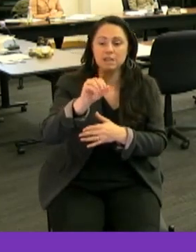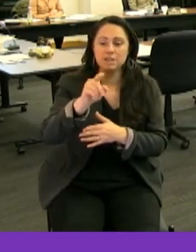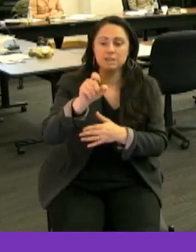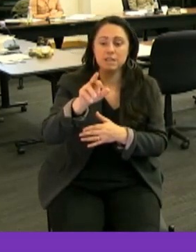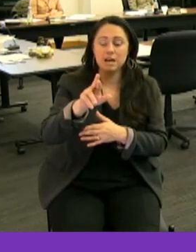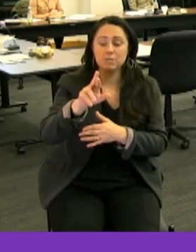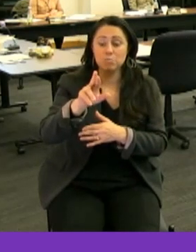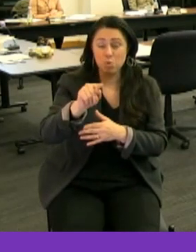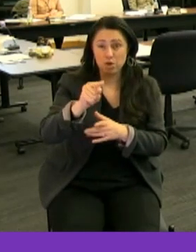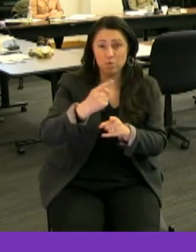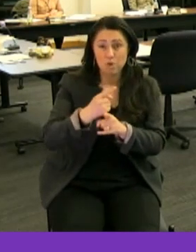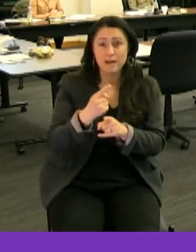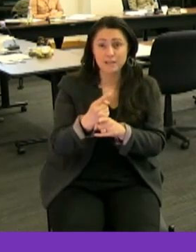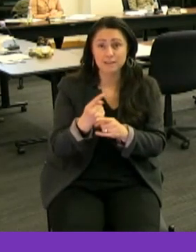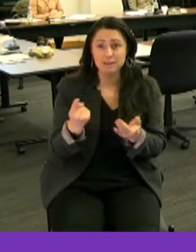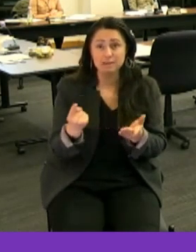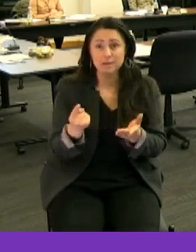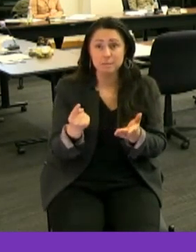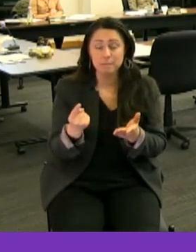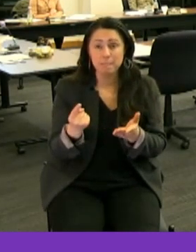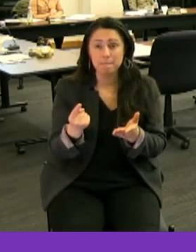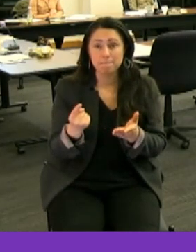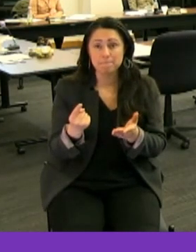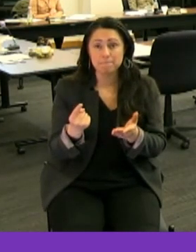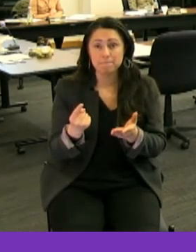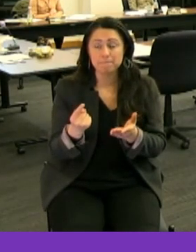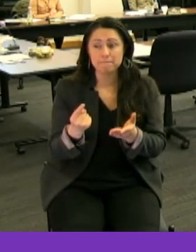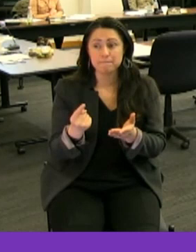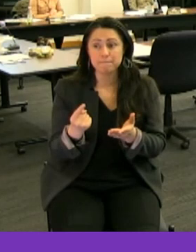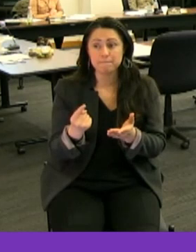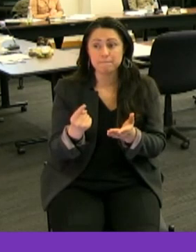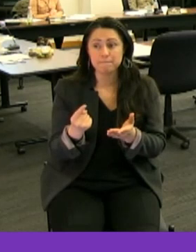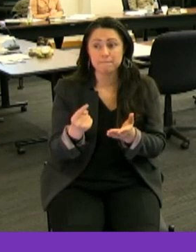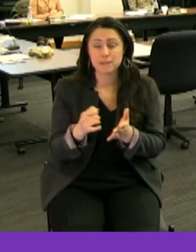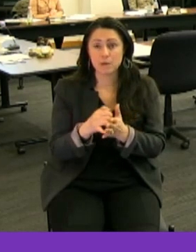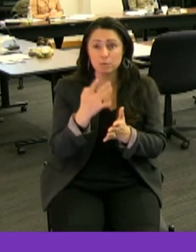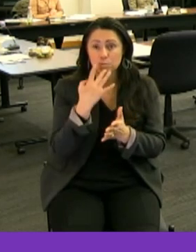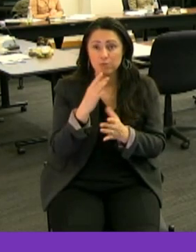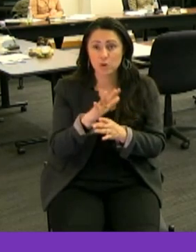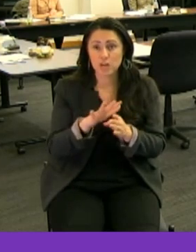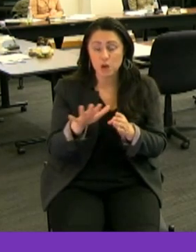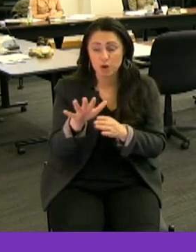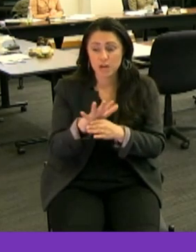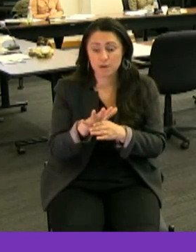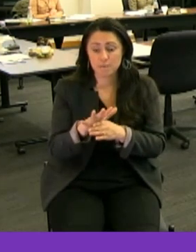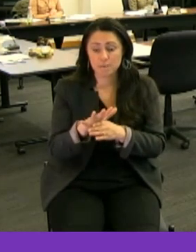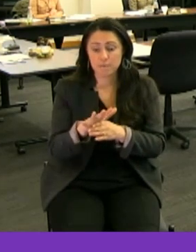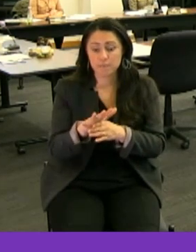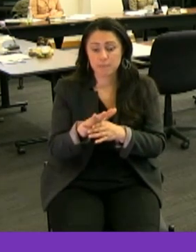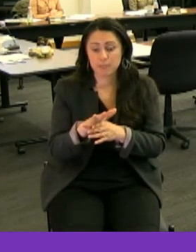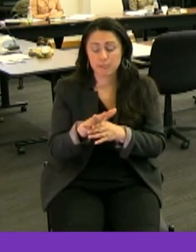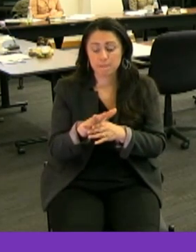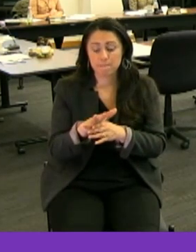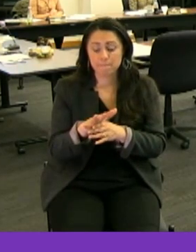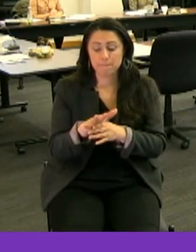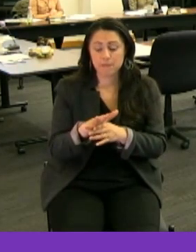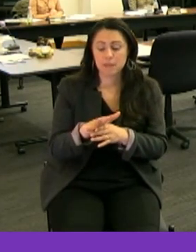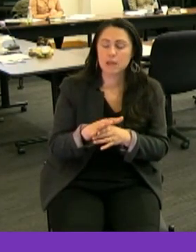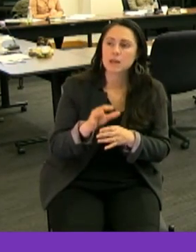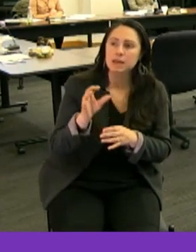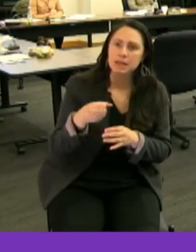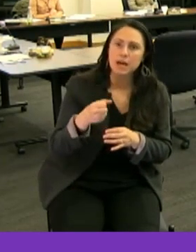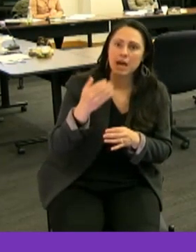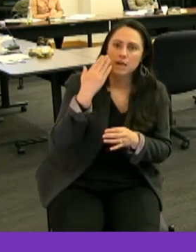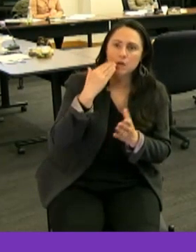me? I think you had indicated New Lenox as a preferred area, New Lenox, Mokina, Lockport in that area. So we do have that. Right, and I